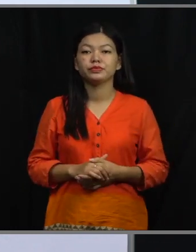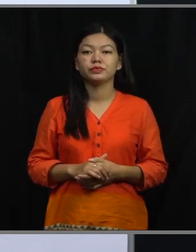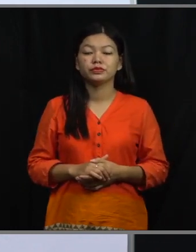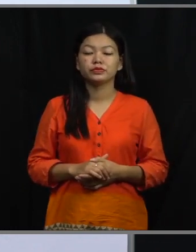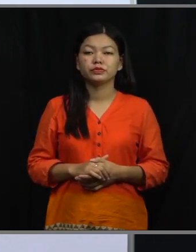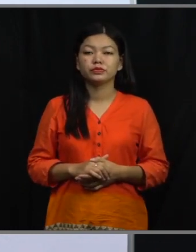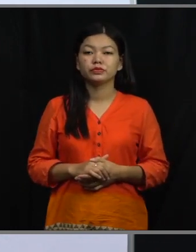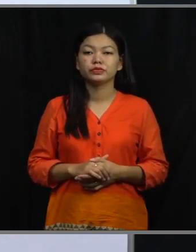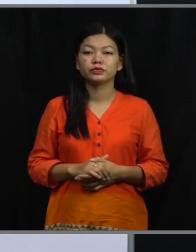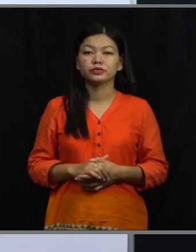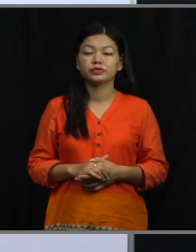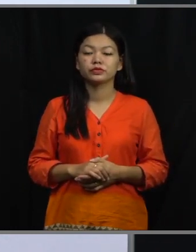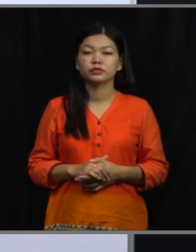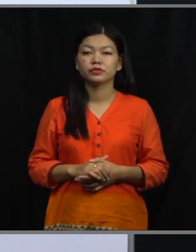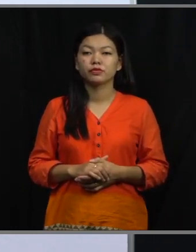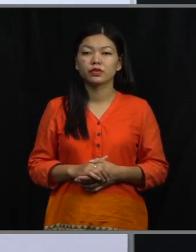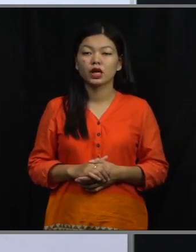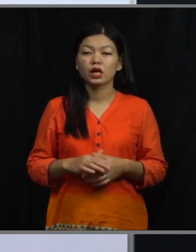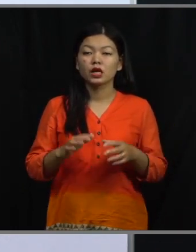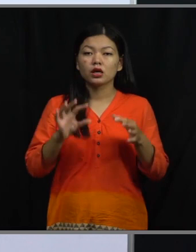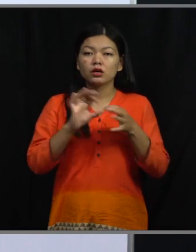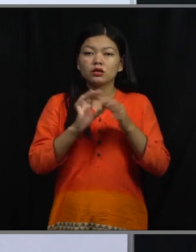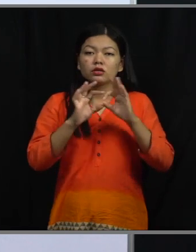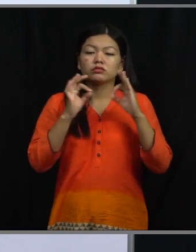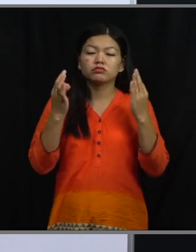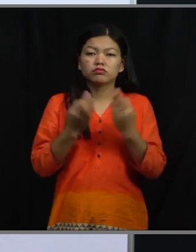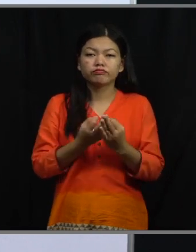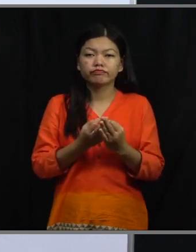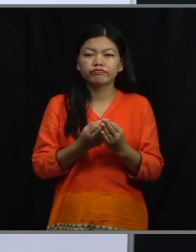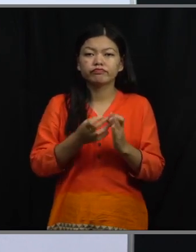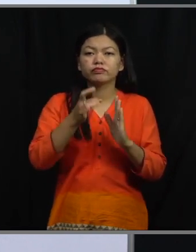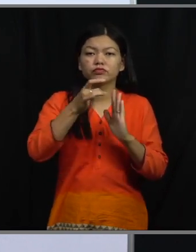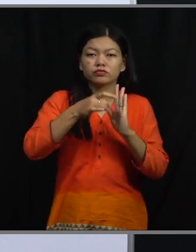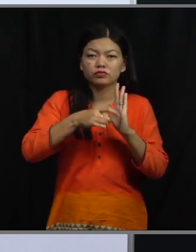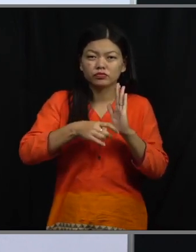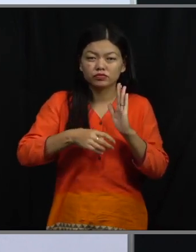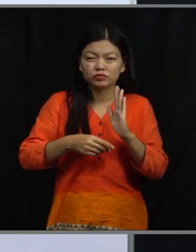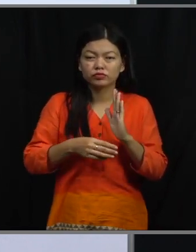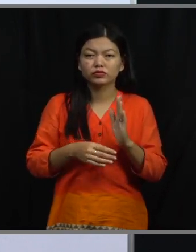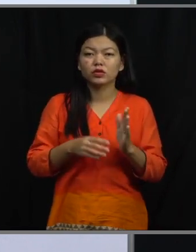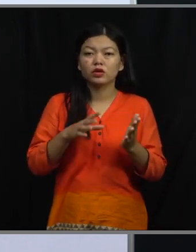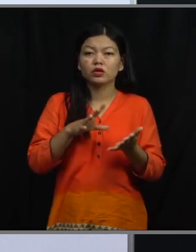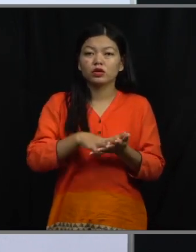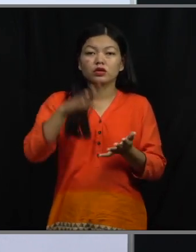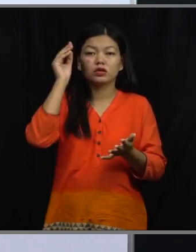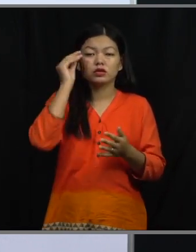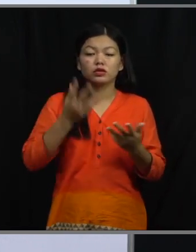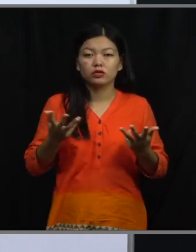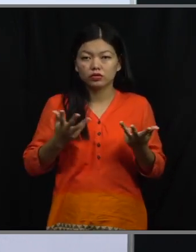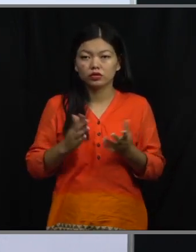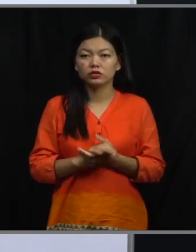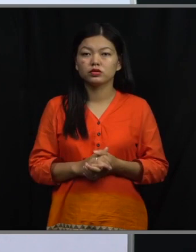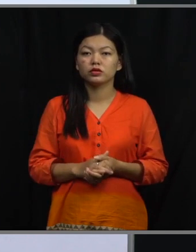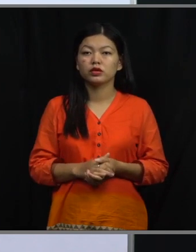Now, when we talk about this joint family, okay, this joint family is also found, you know, among